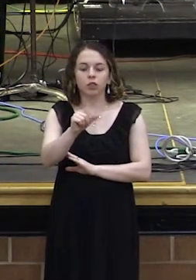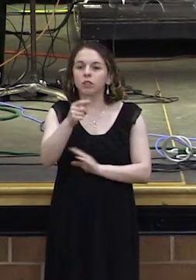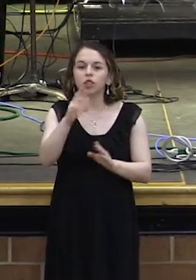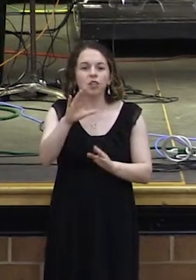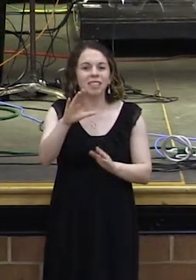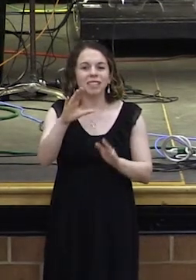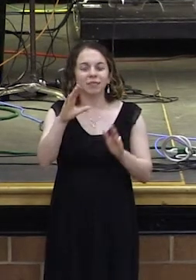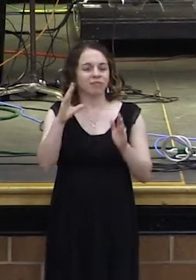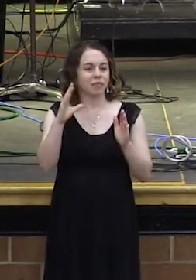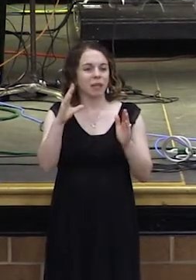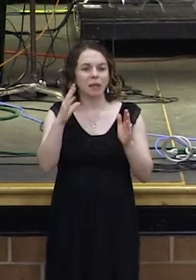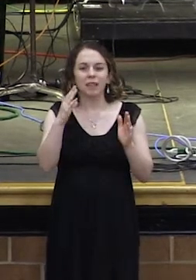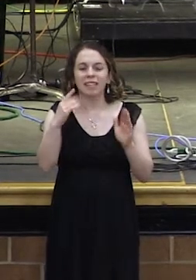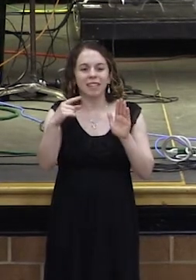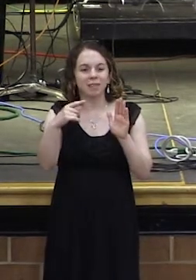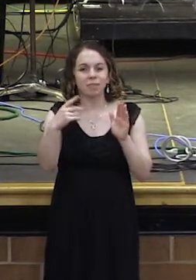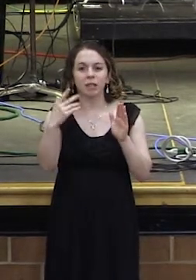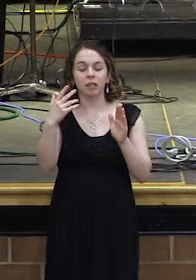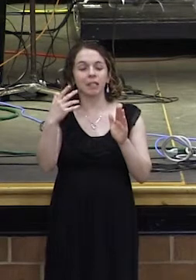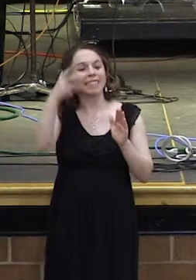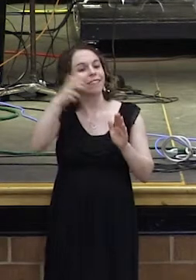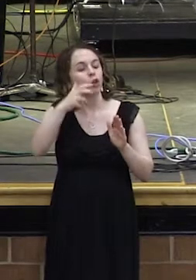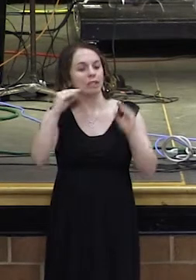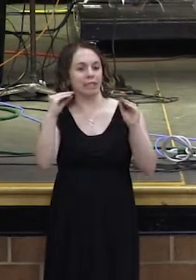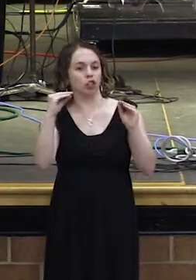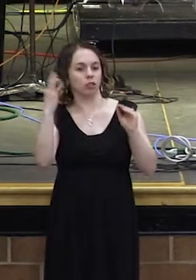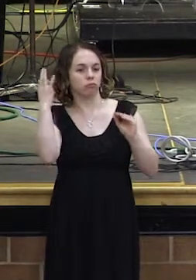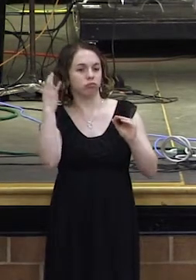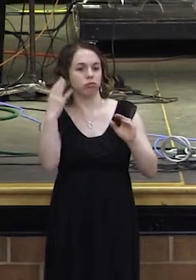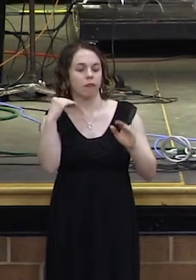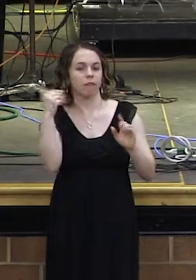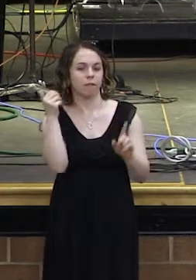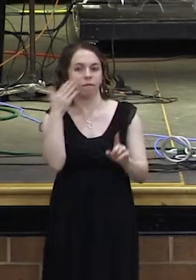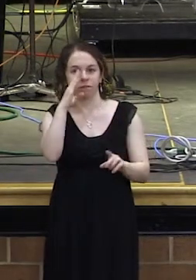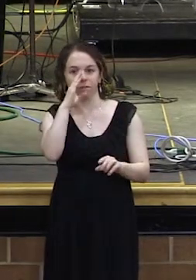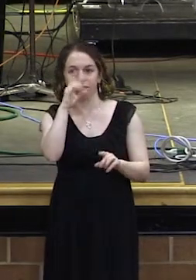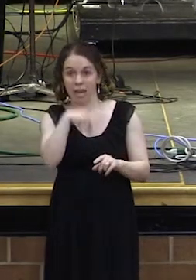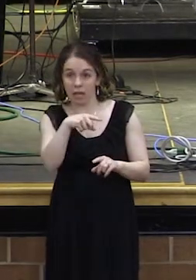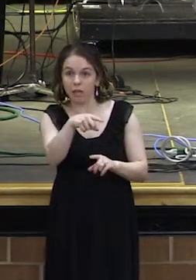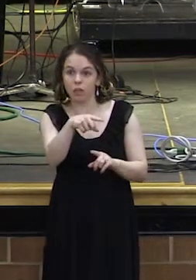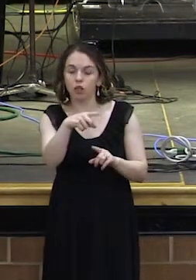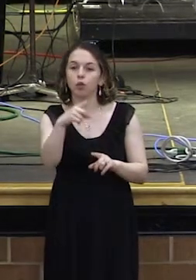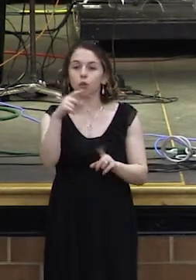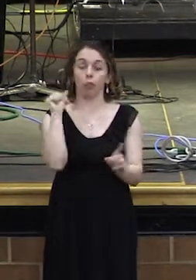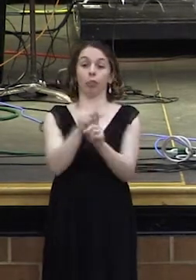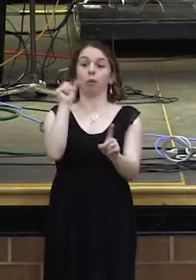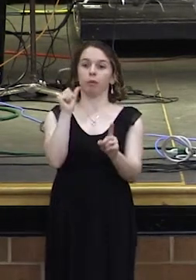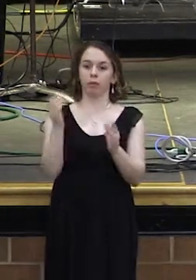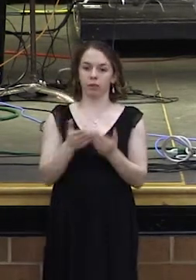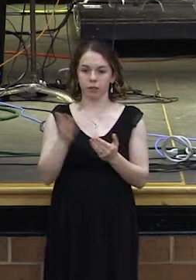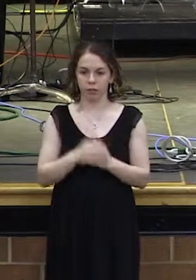like this I place no other burden on you nevertheless what you have hold fast till I